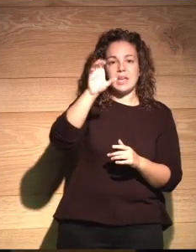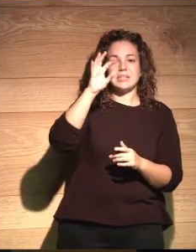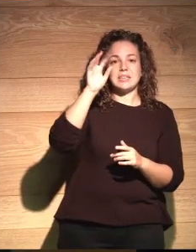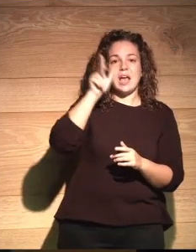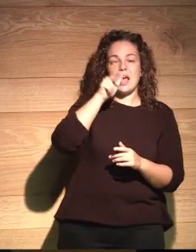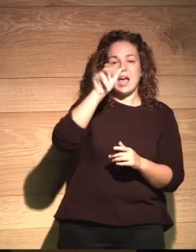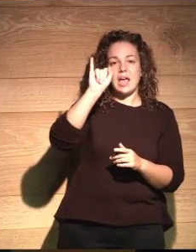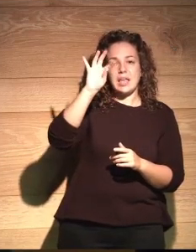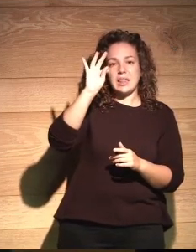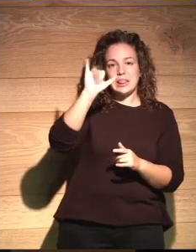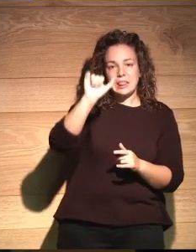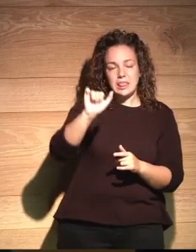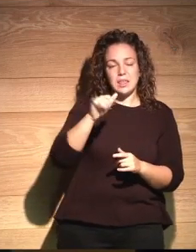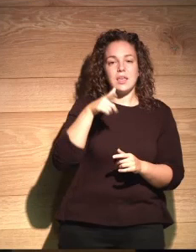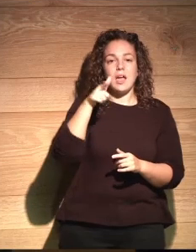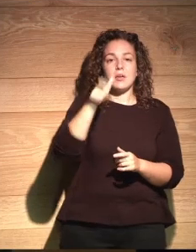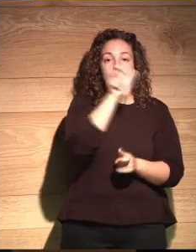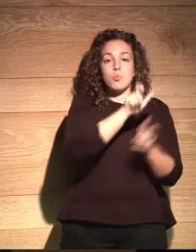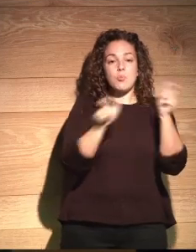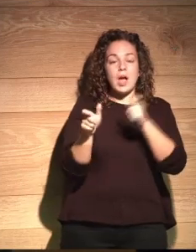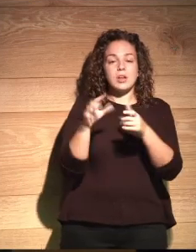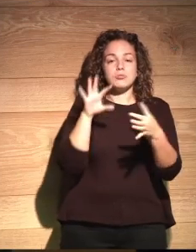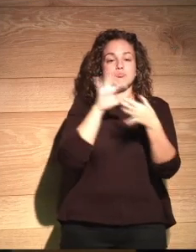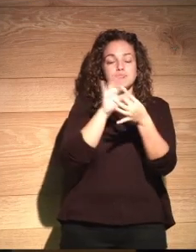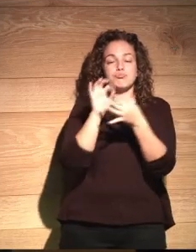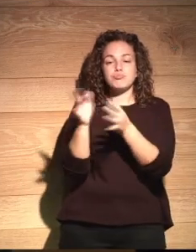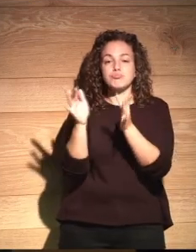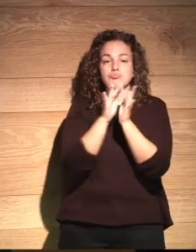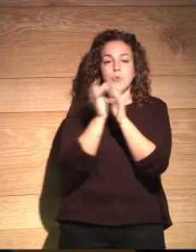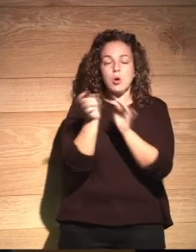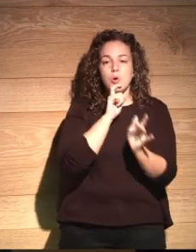and he deals with the interaction